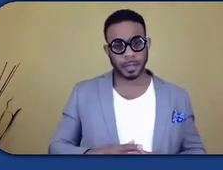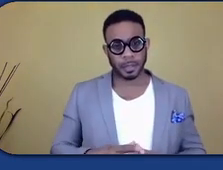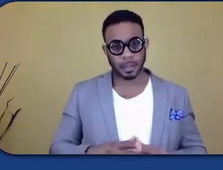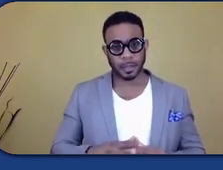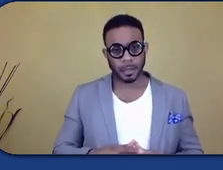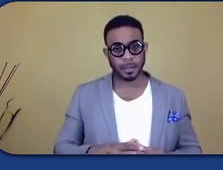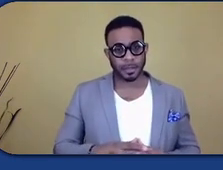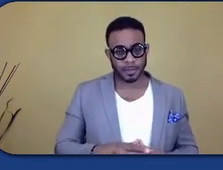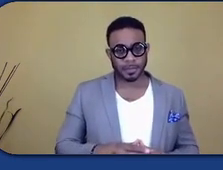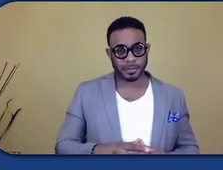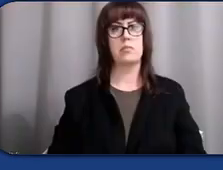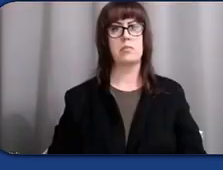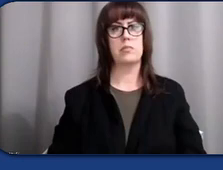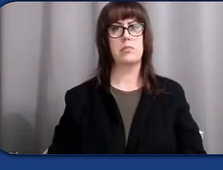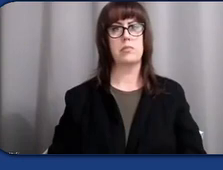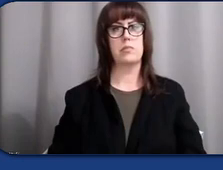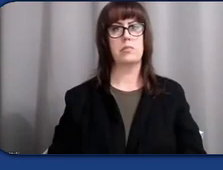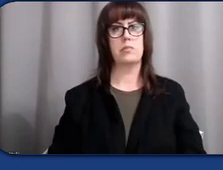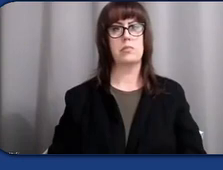all yearn for peace.